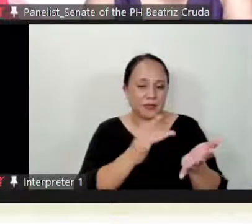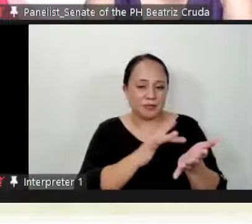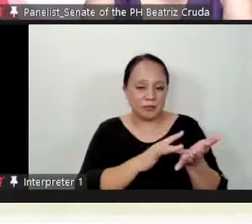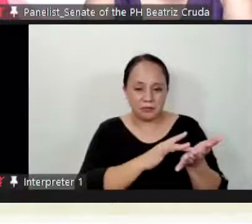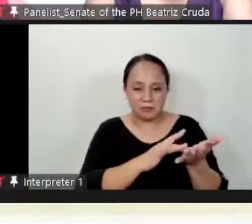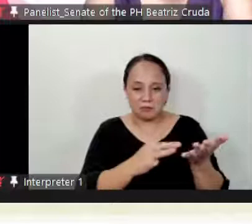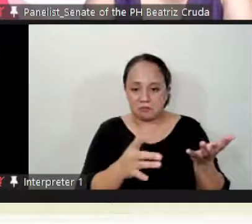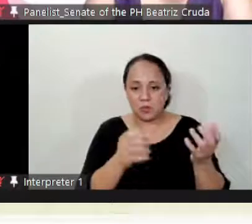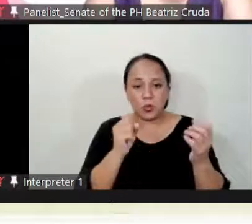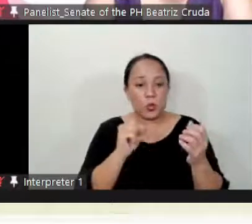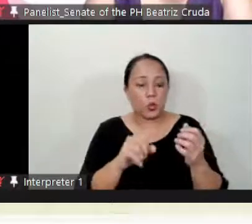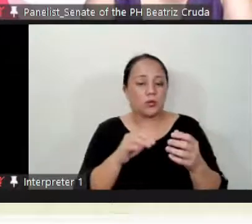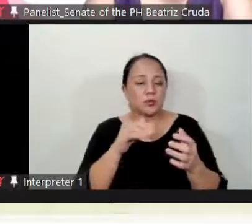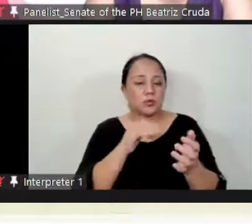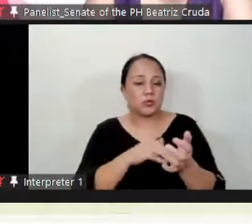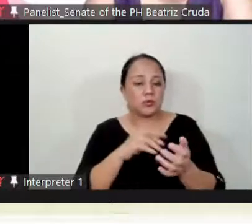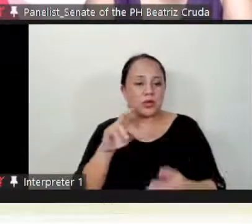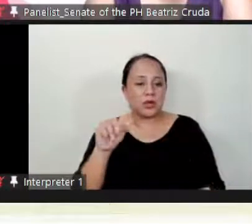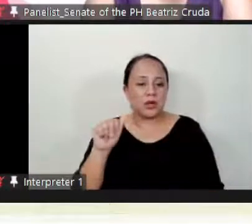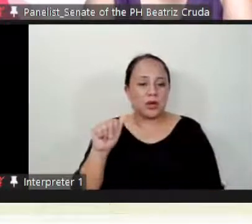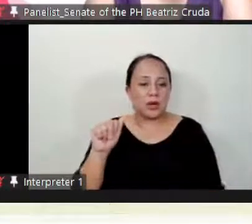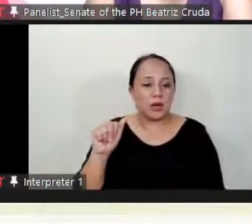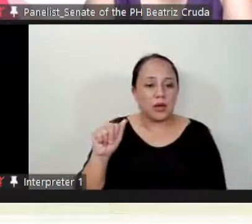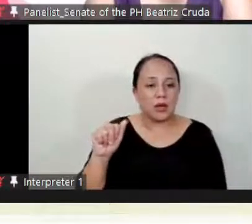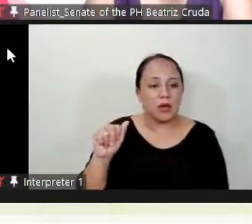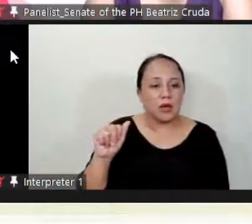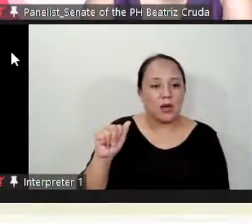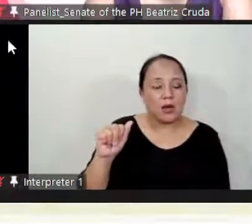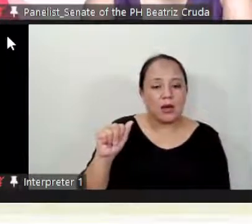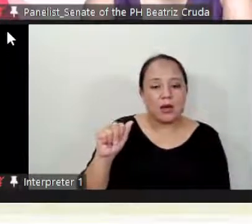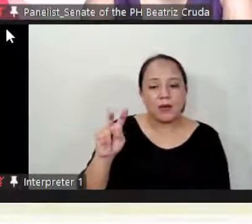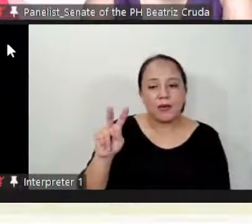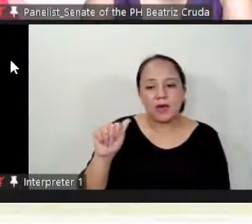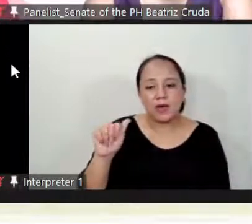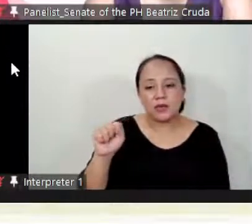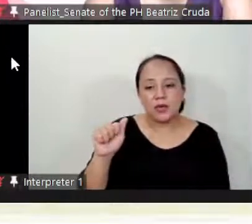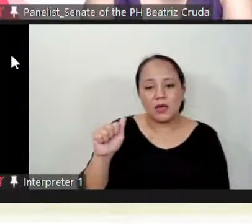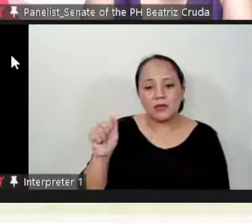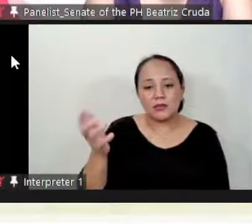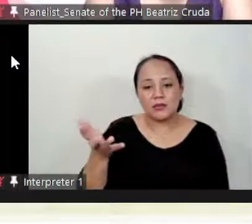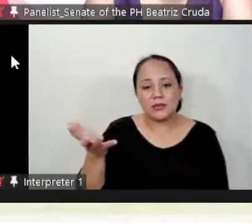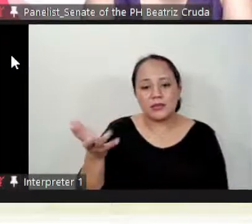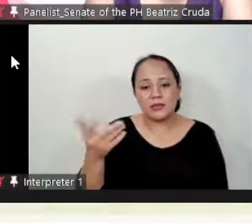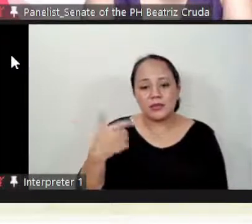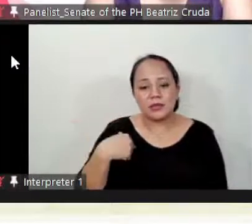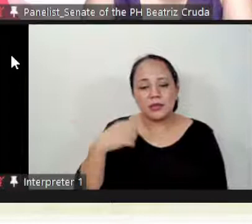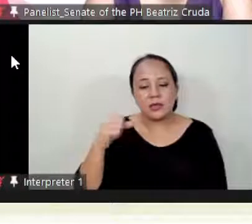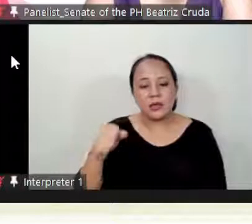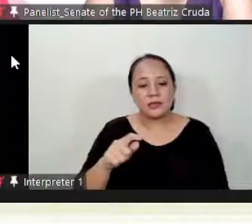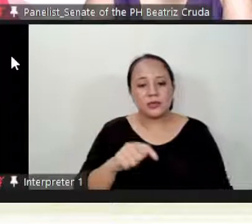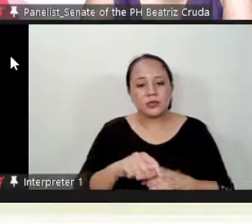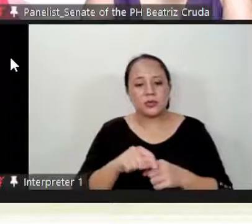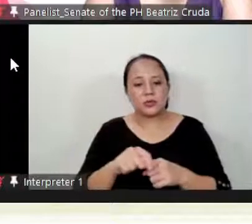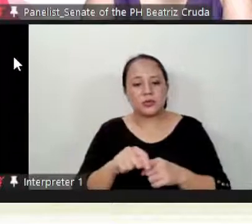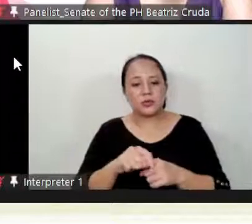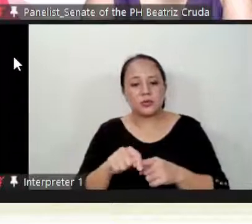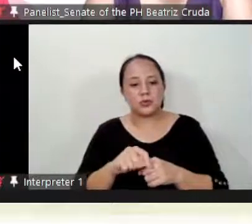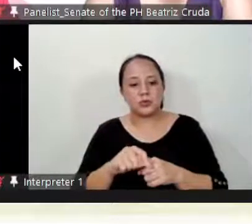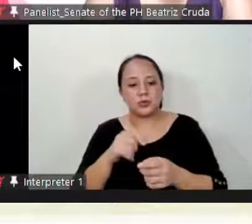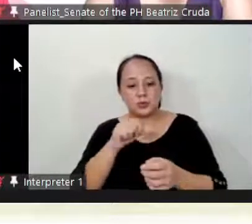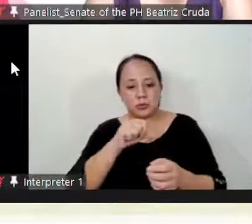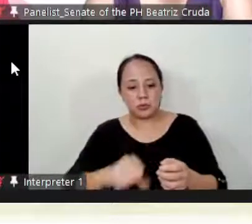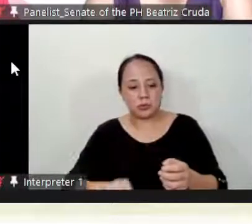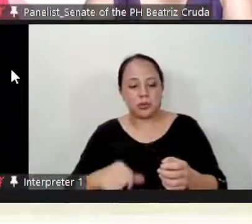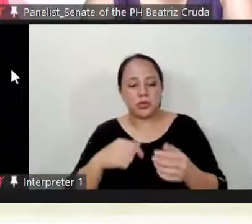Maybe even Dr. Ragasa is here, by the way, in the audience, I think. They can also train your surgeons if